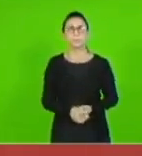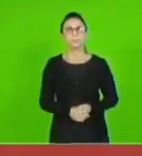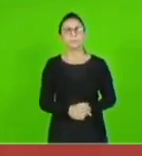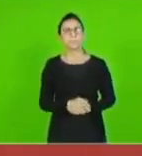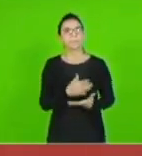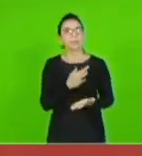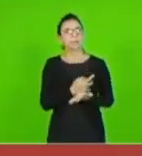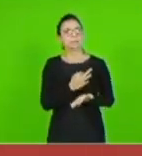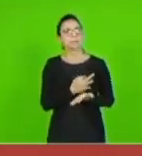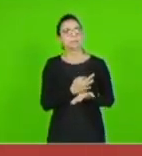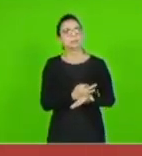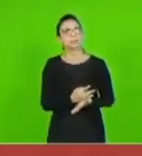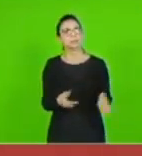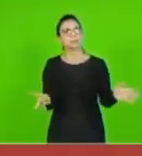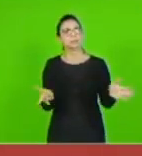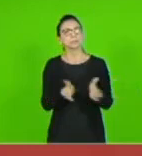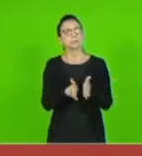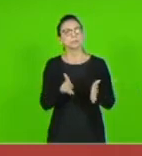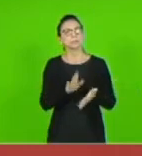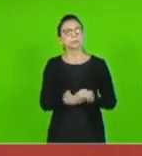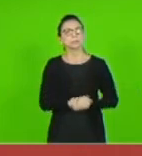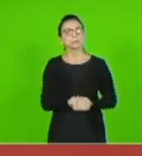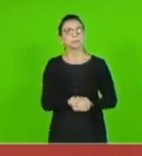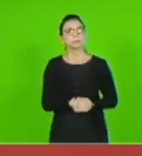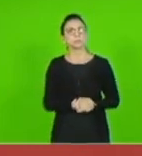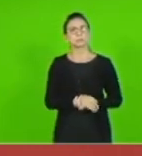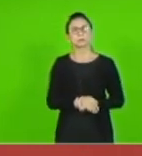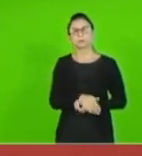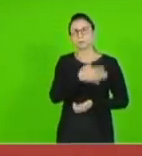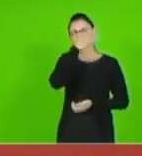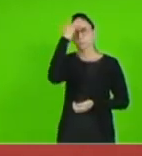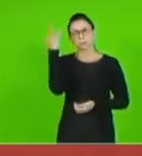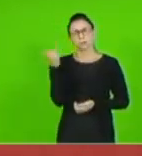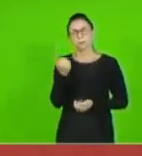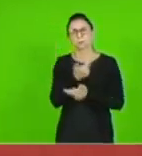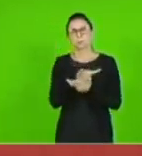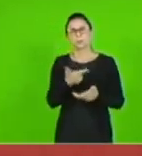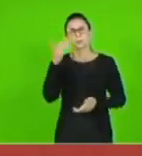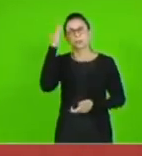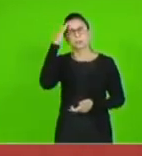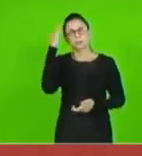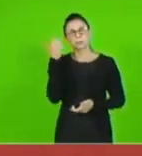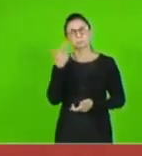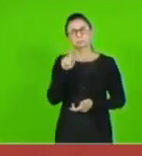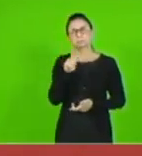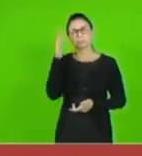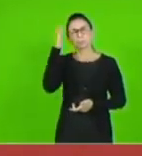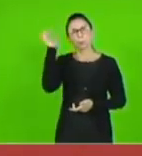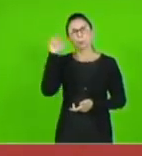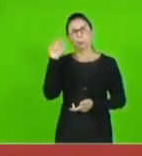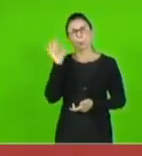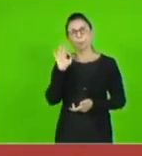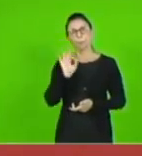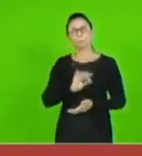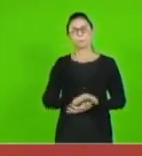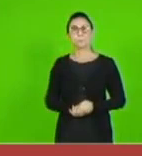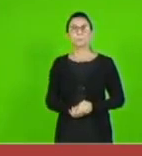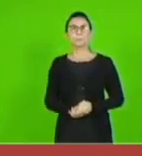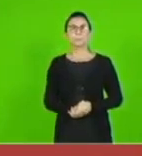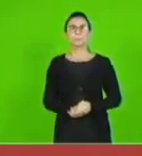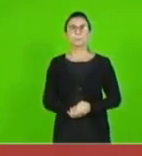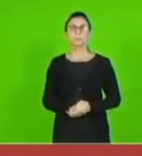And theology is all through the reason of man. It's not the understanding of God. We cannot look